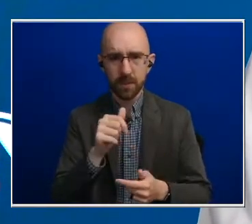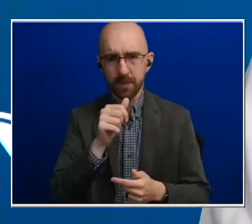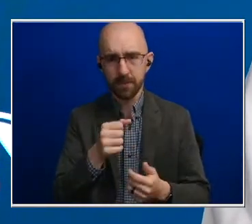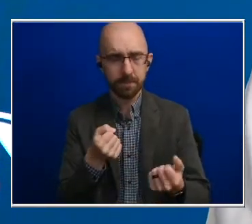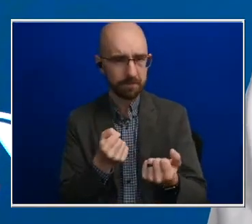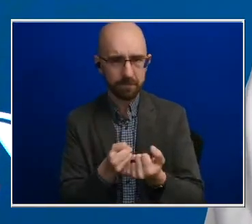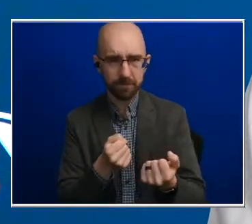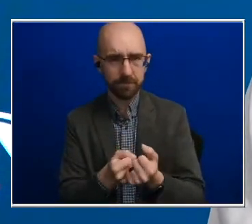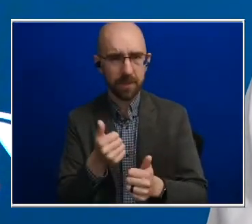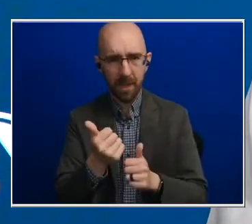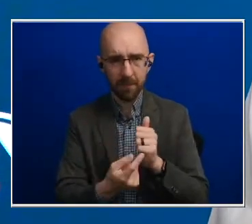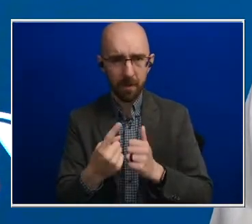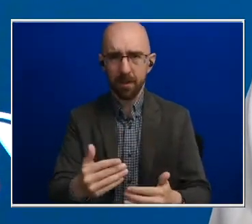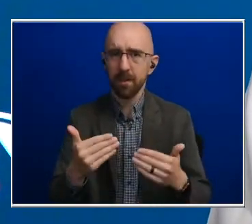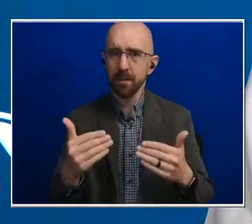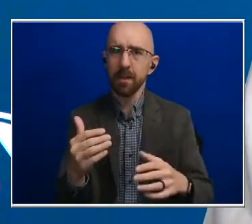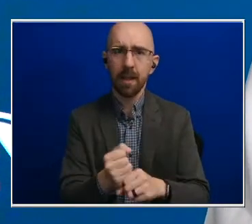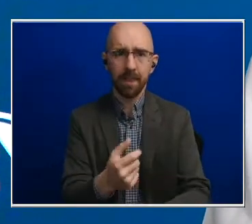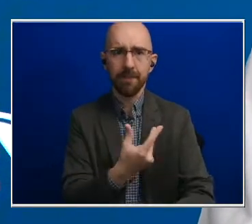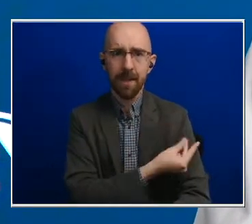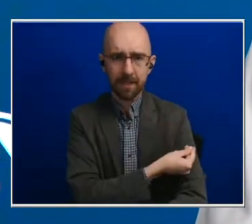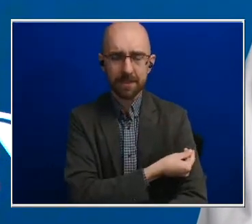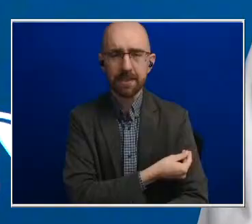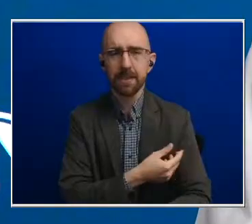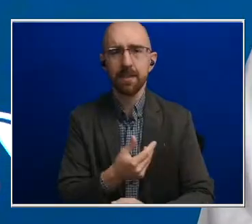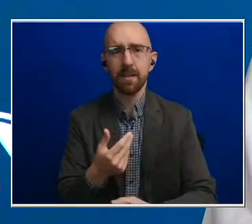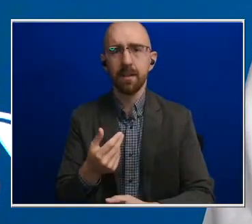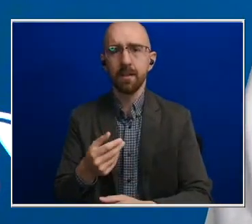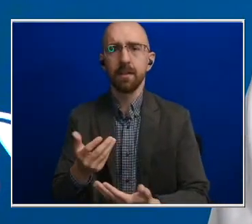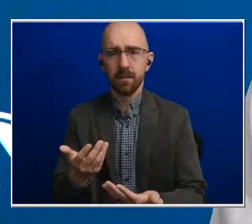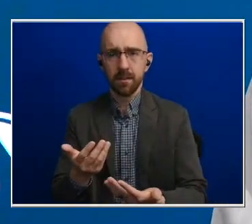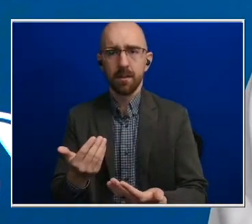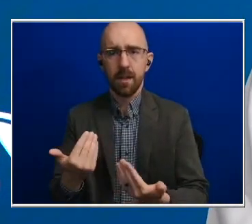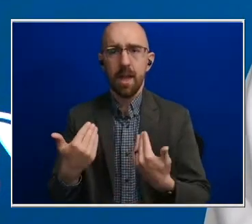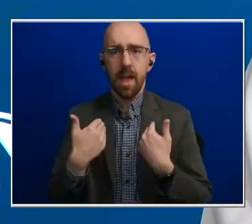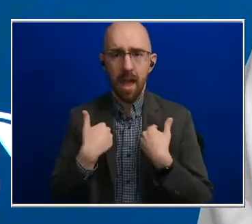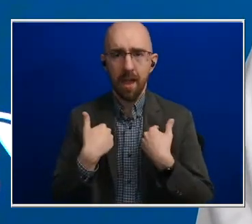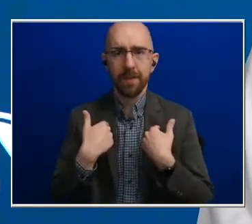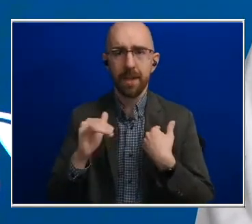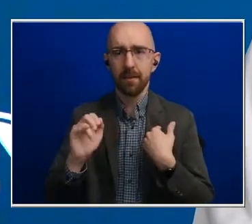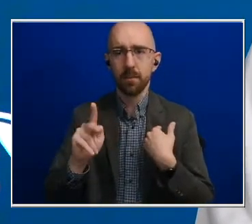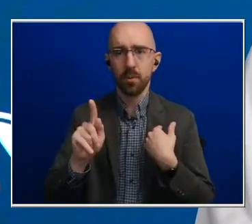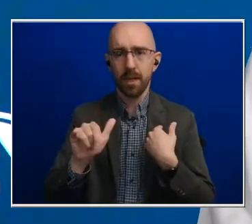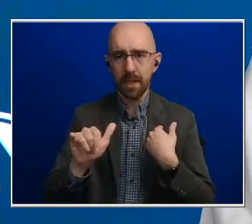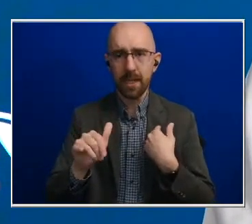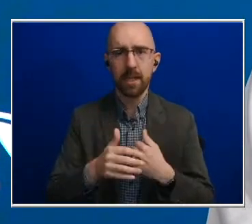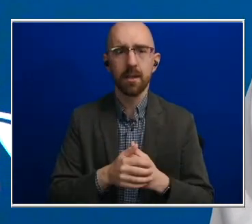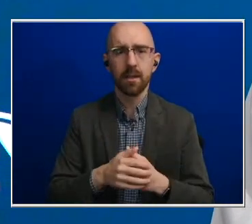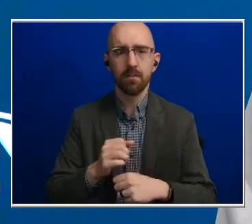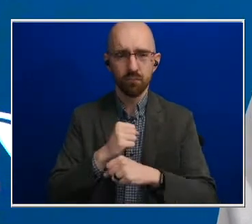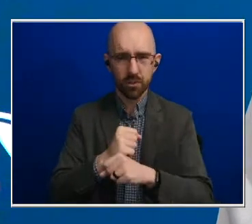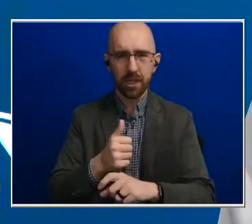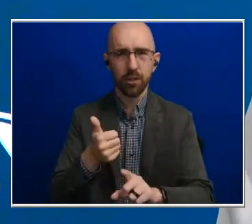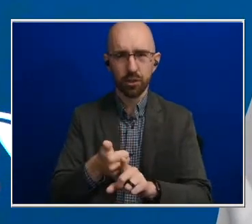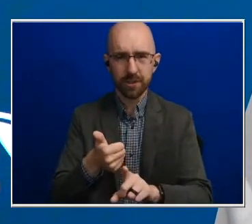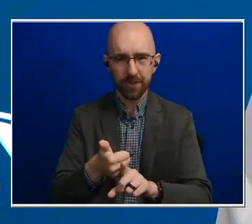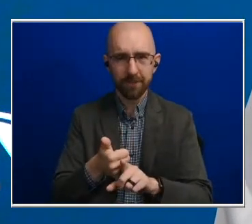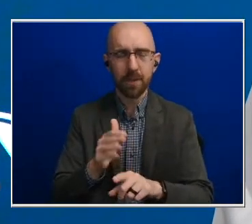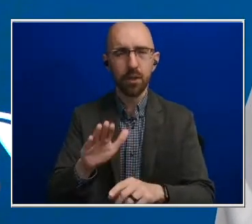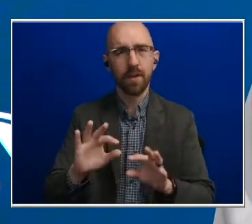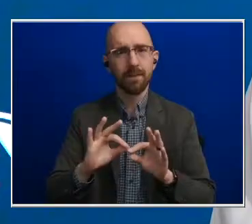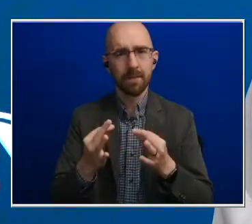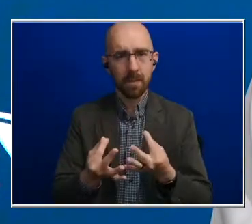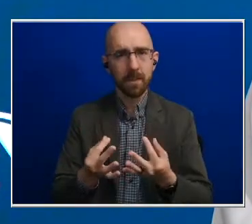the vaccine, being vaccinated, having your immunity so that you can protect yourself and your family. We know that there is